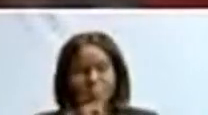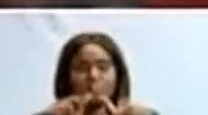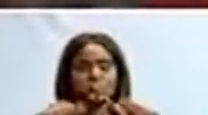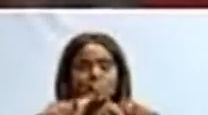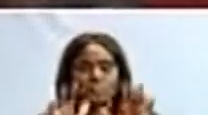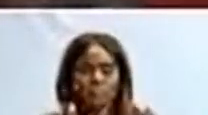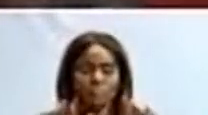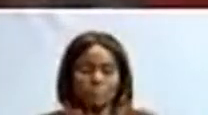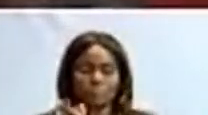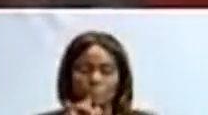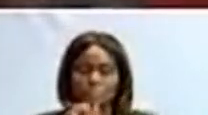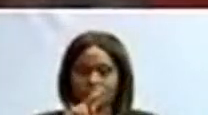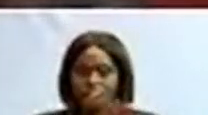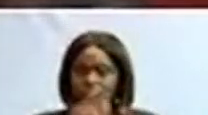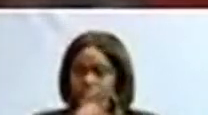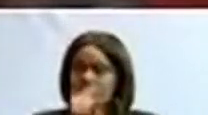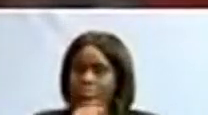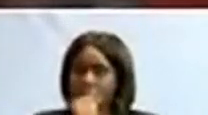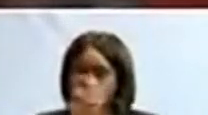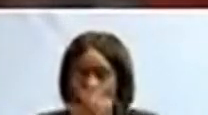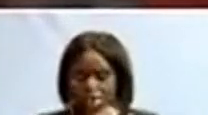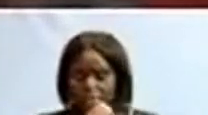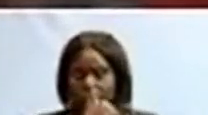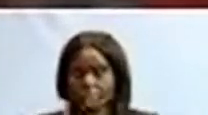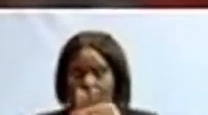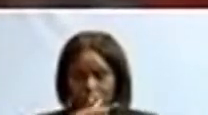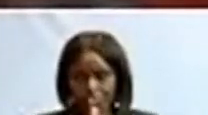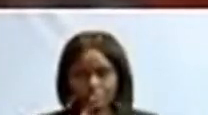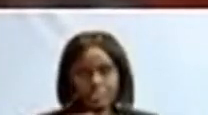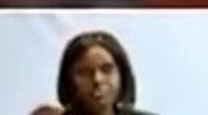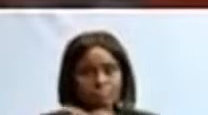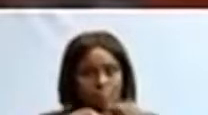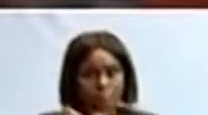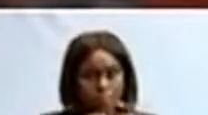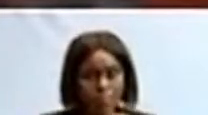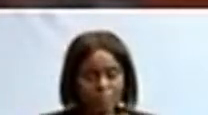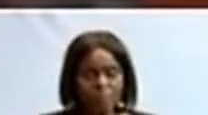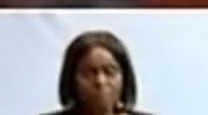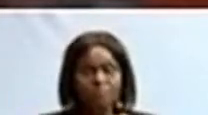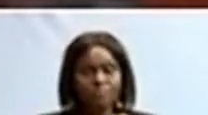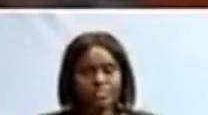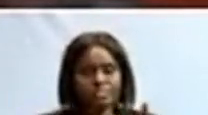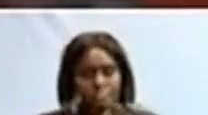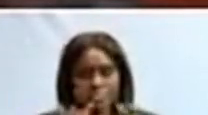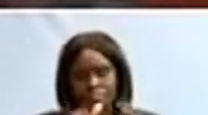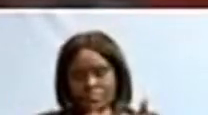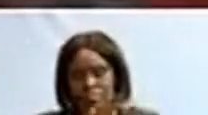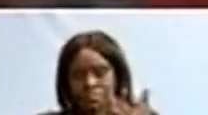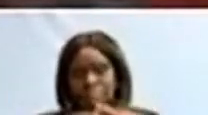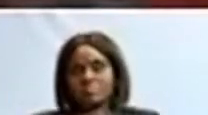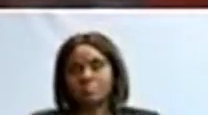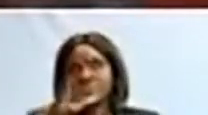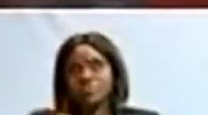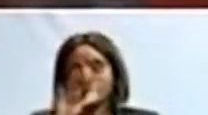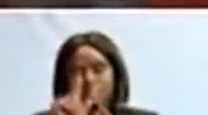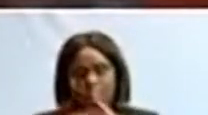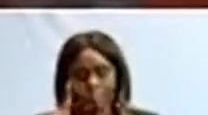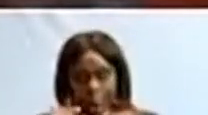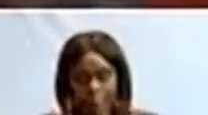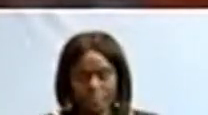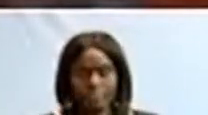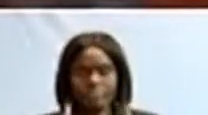auditors on the budget, income and expenditure tabled above.